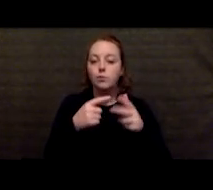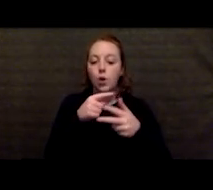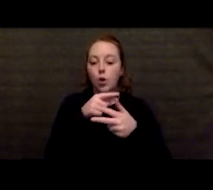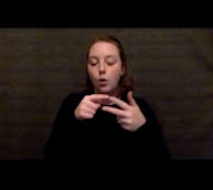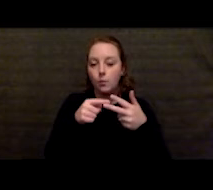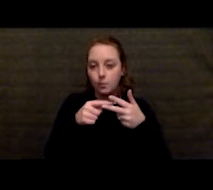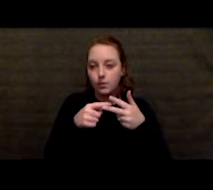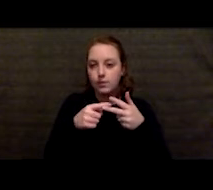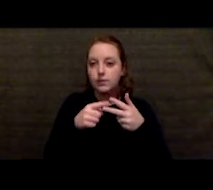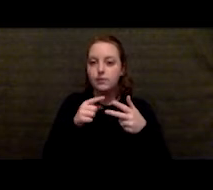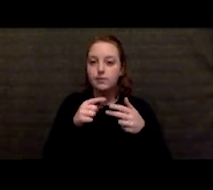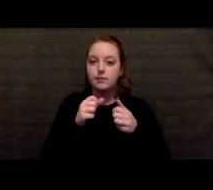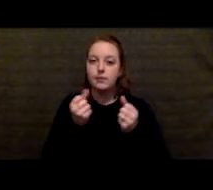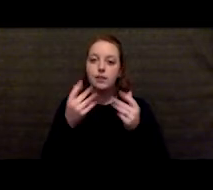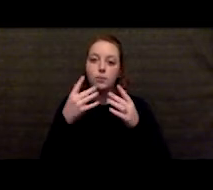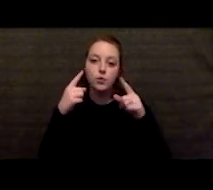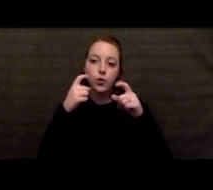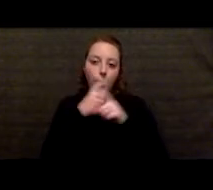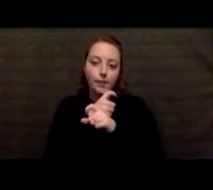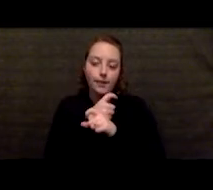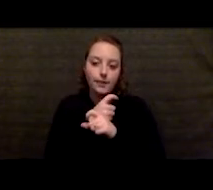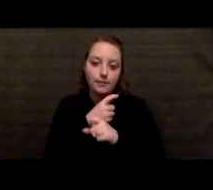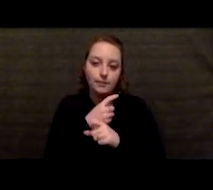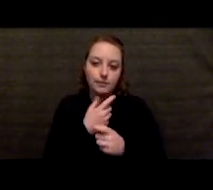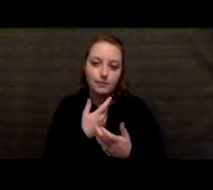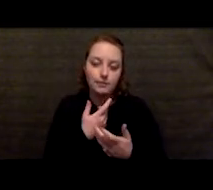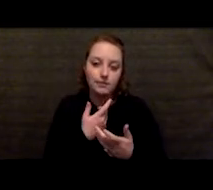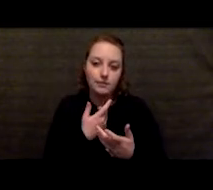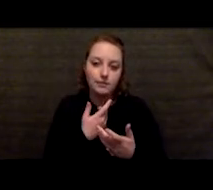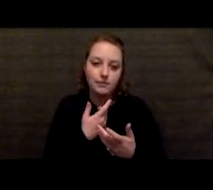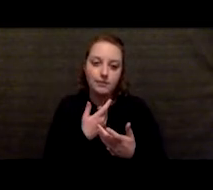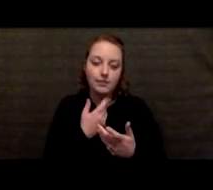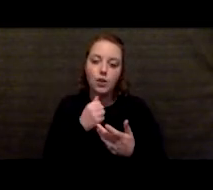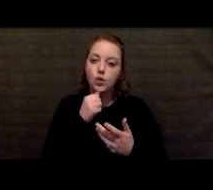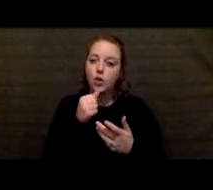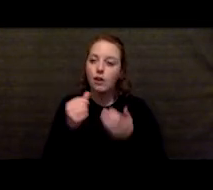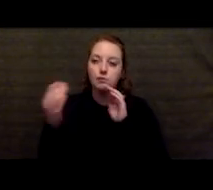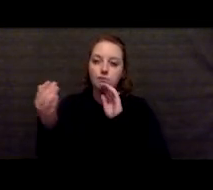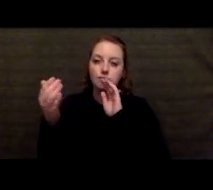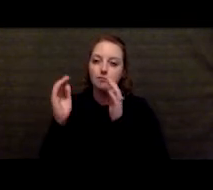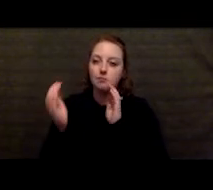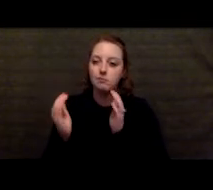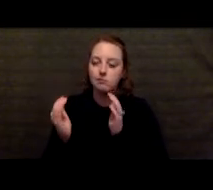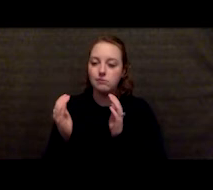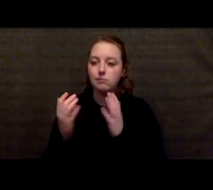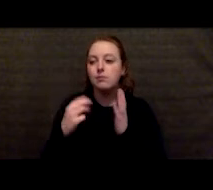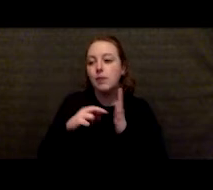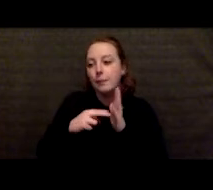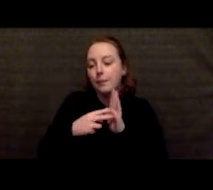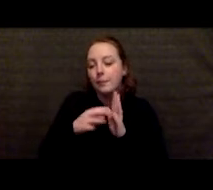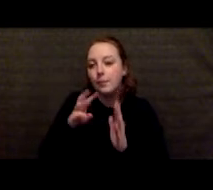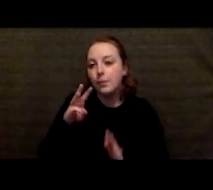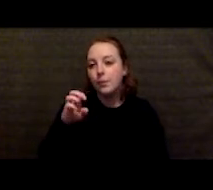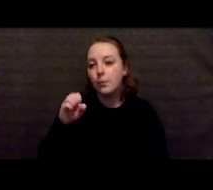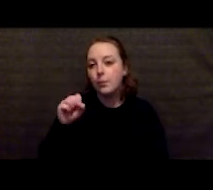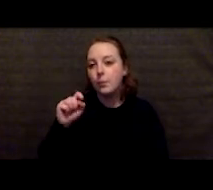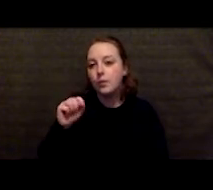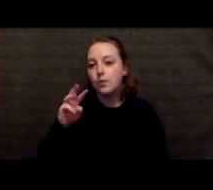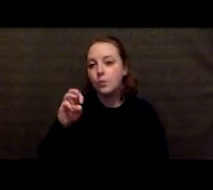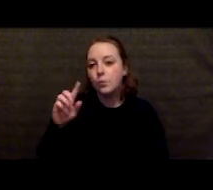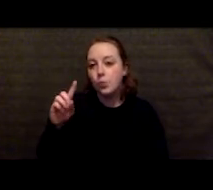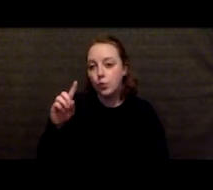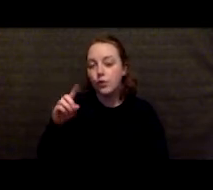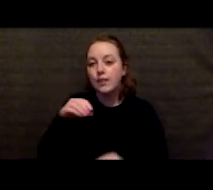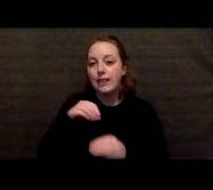options. And I don't know if I would call them peers. I mean, Westwood is in Round Rock ISD, and it's a